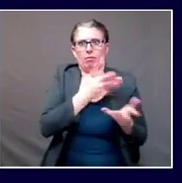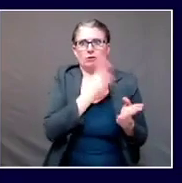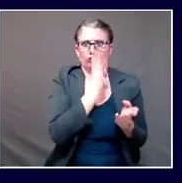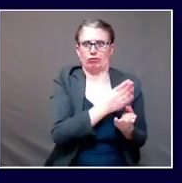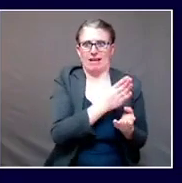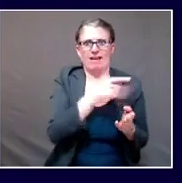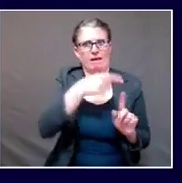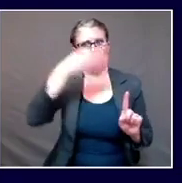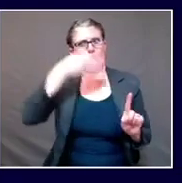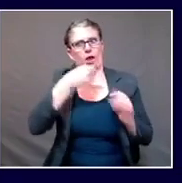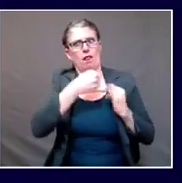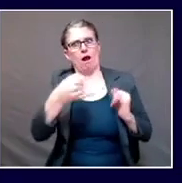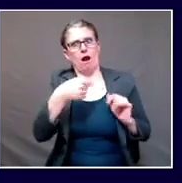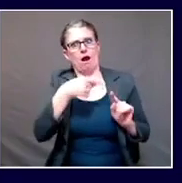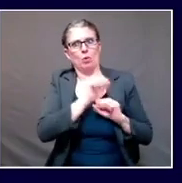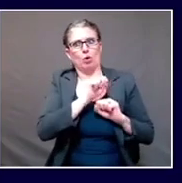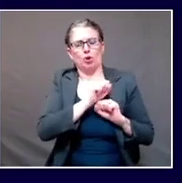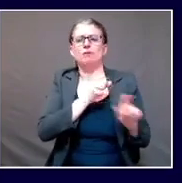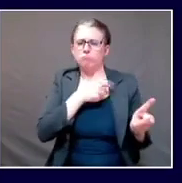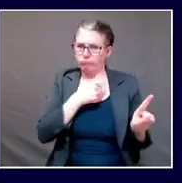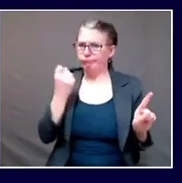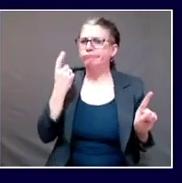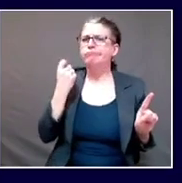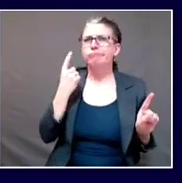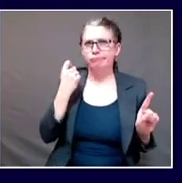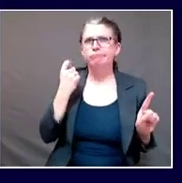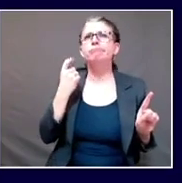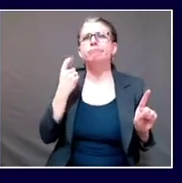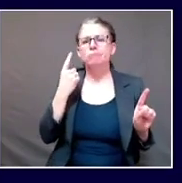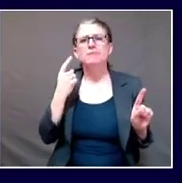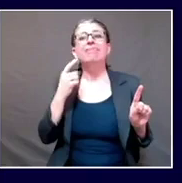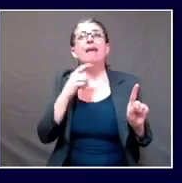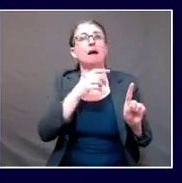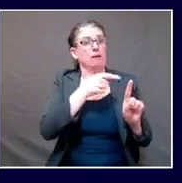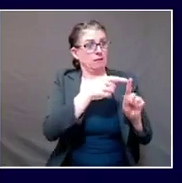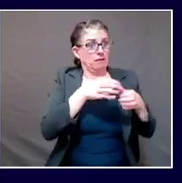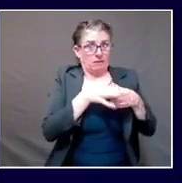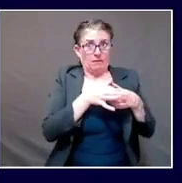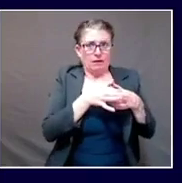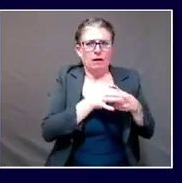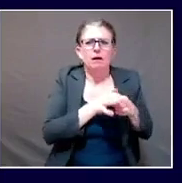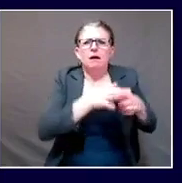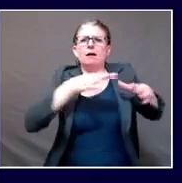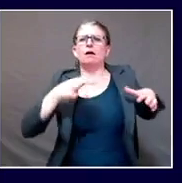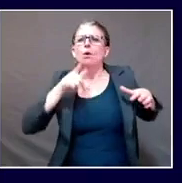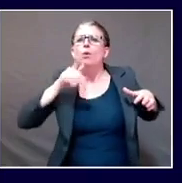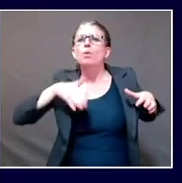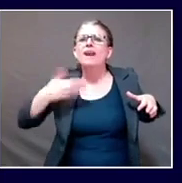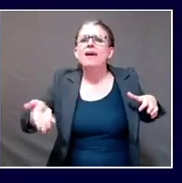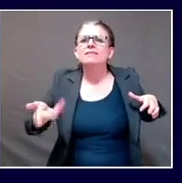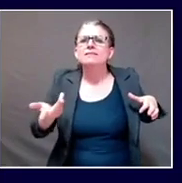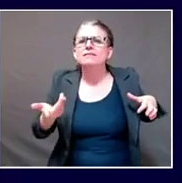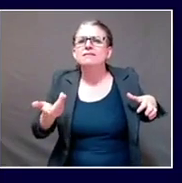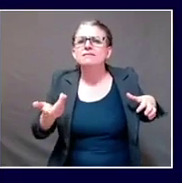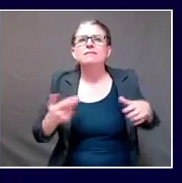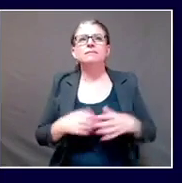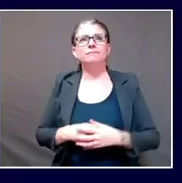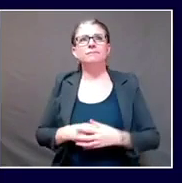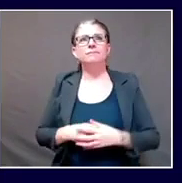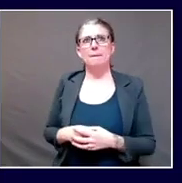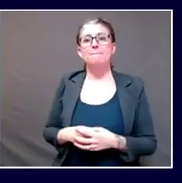recommended is in keeping with the U.S. CDC's guidelines, that hospitals focused on the highest risk